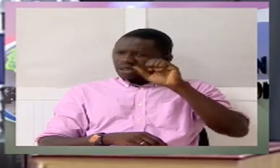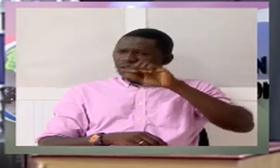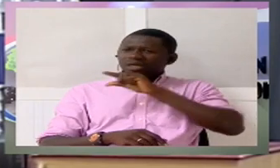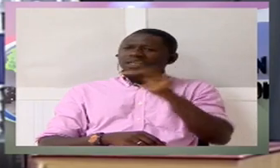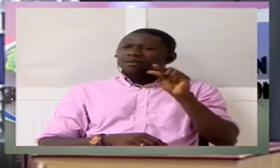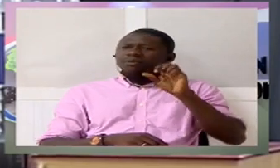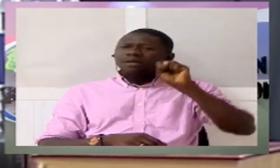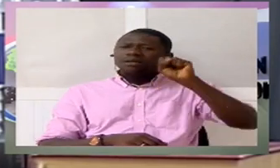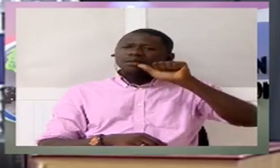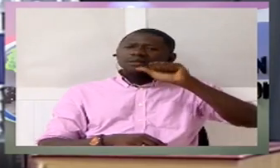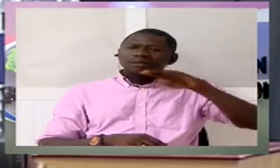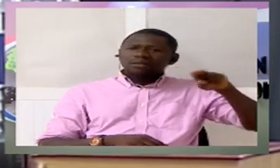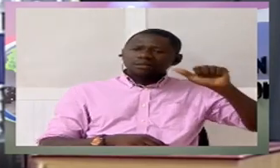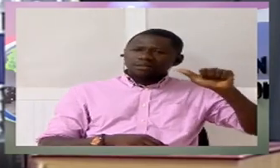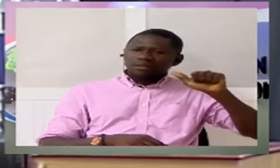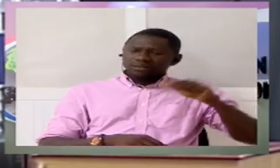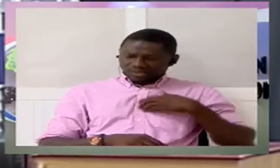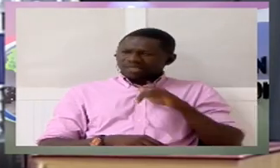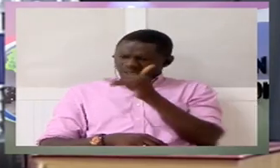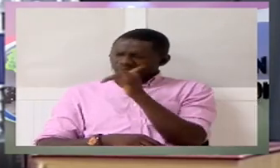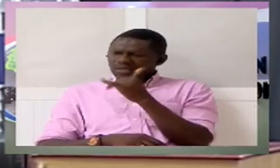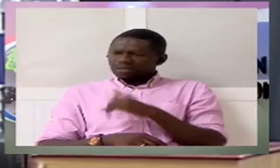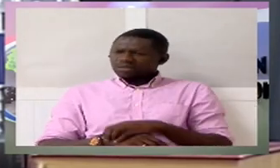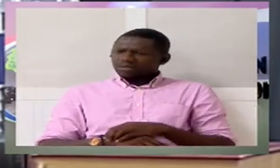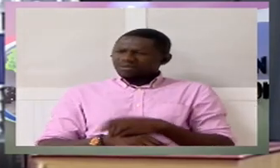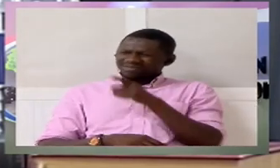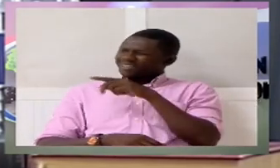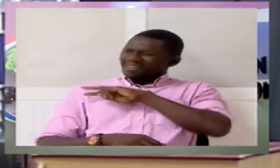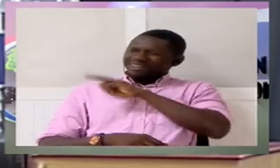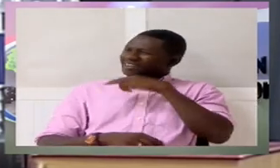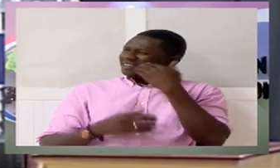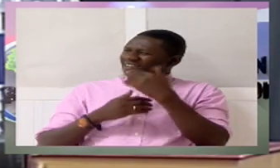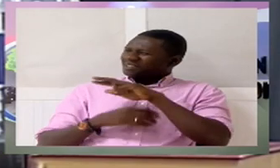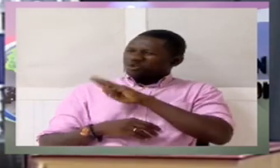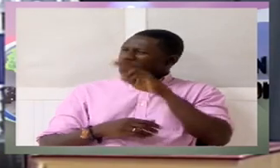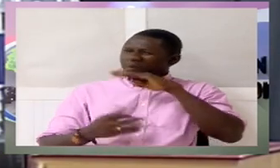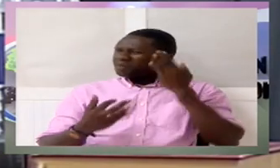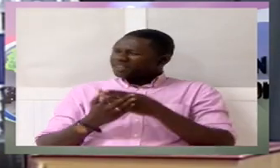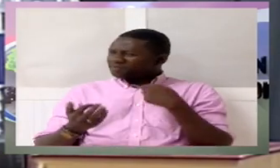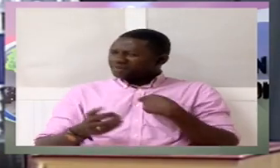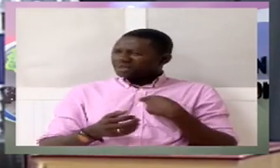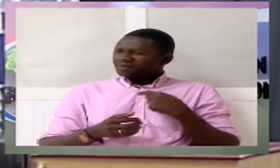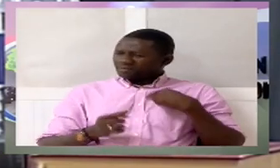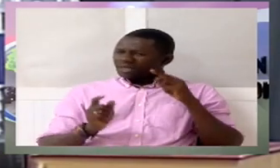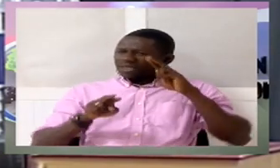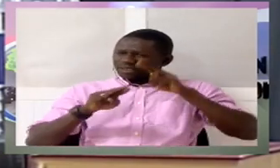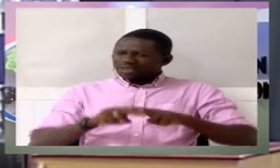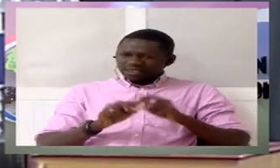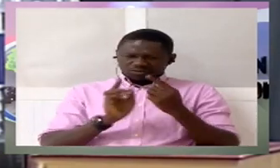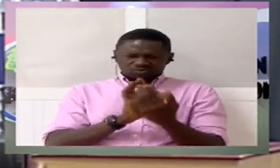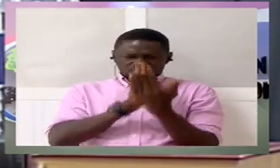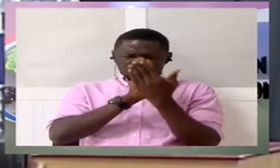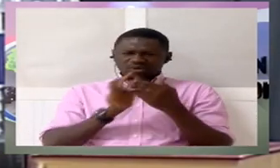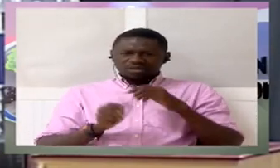he knows her. He was not very, he didn't believe me that I sat with